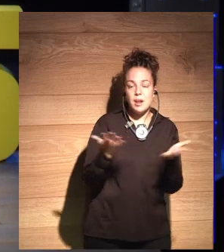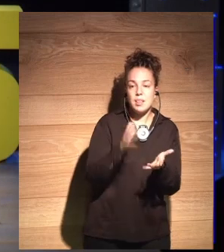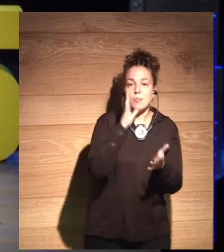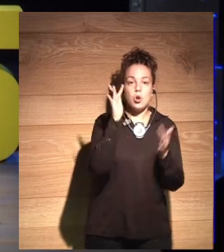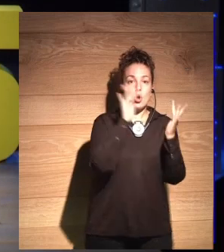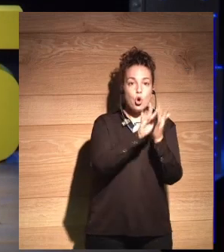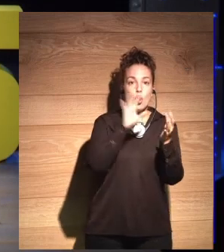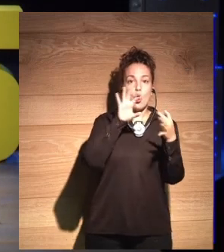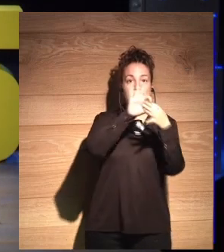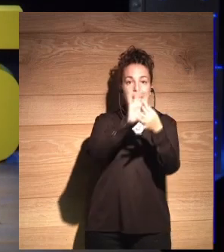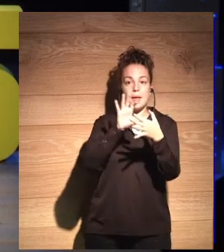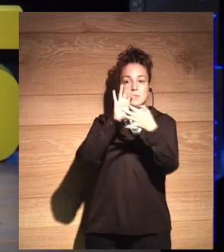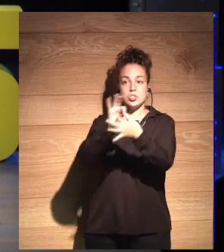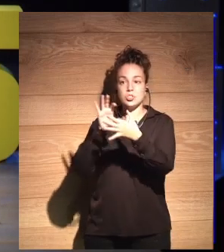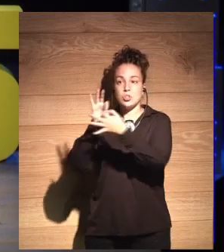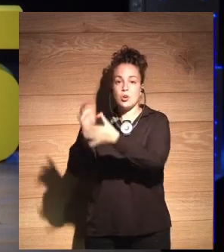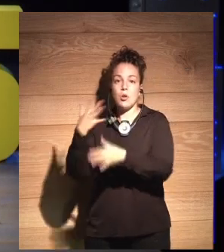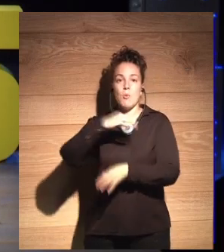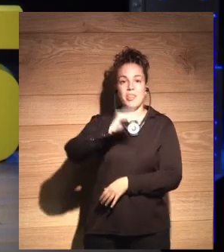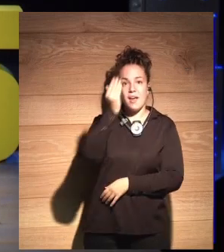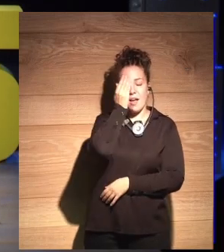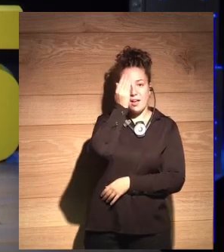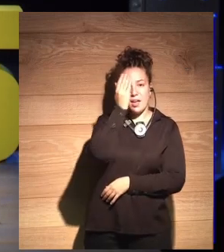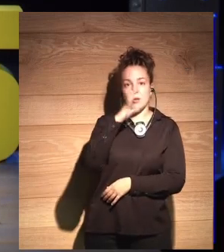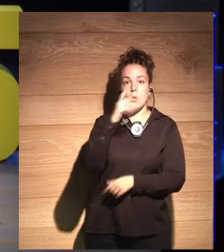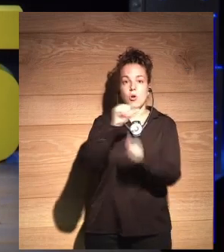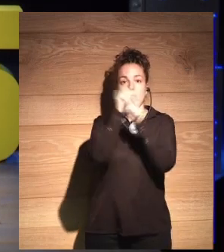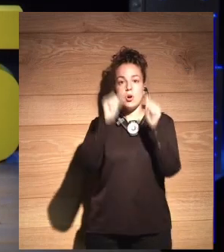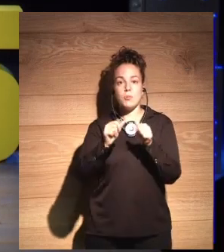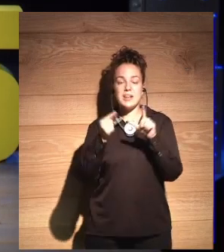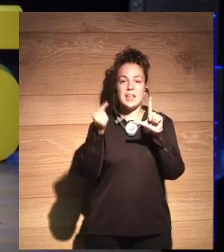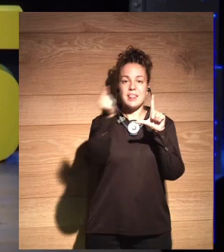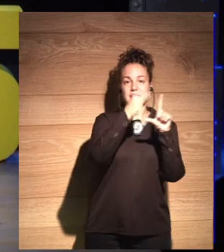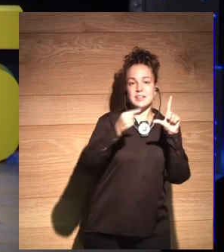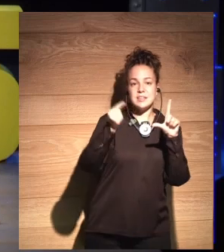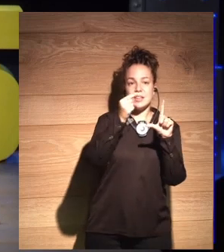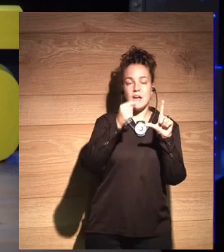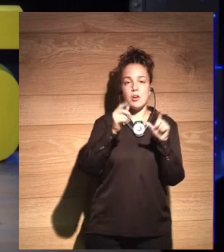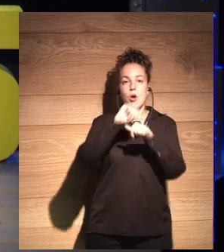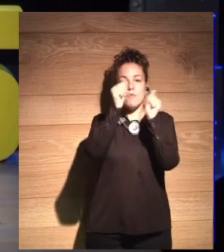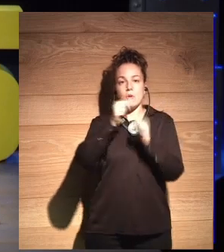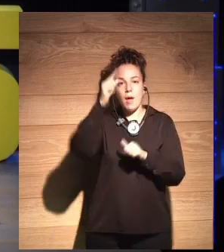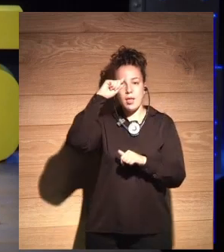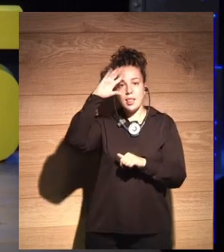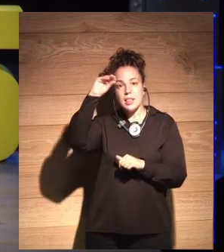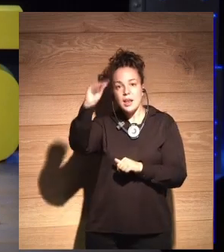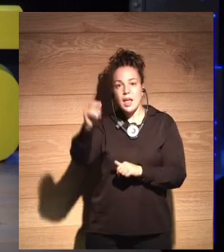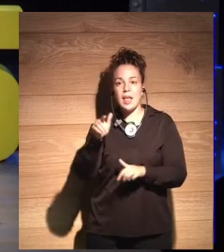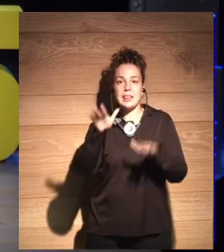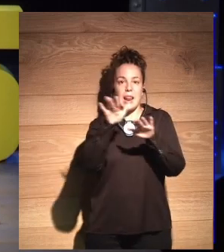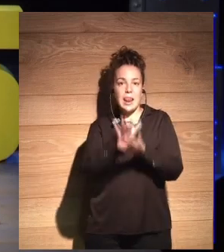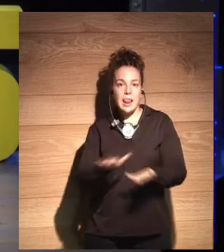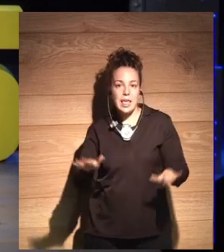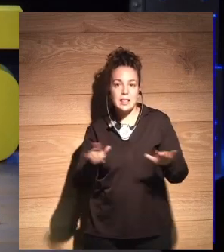hacked. There are ways to design cleverly and small and slow to make